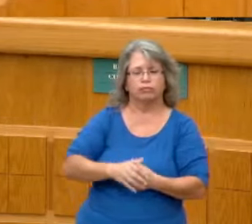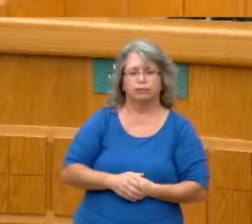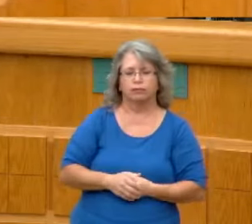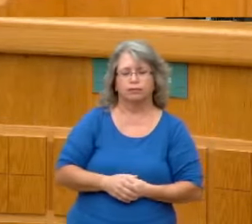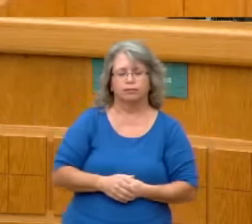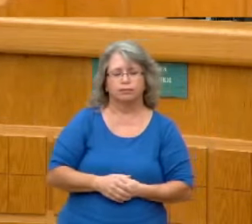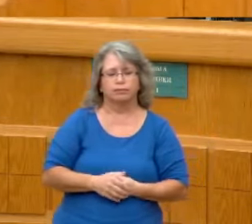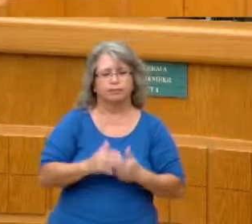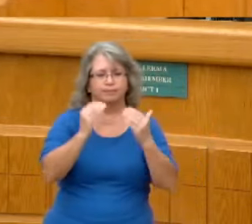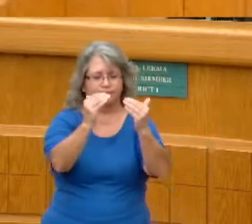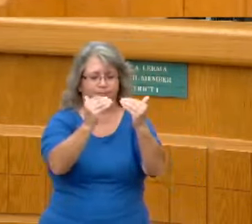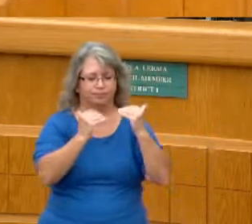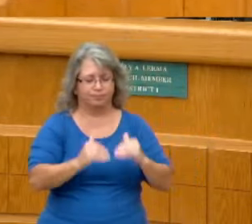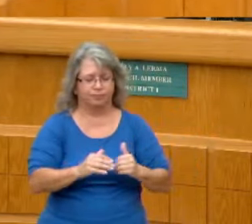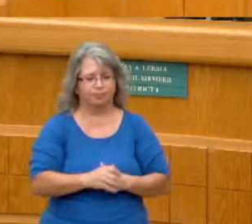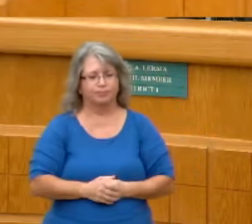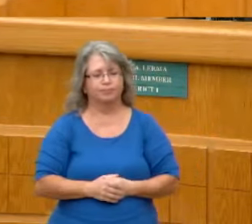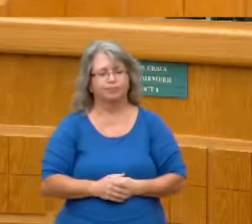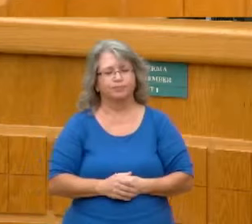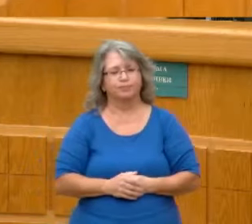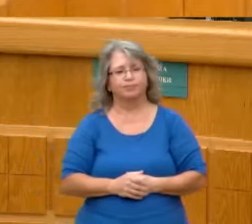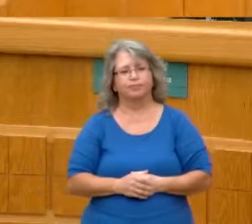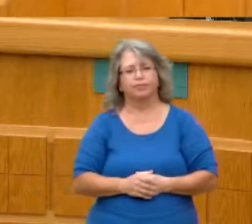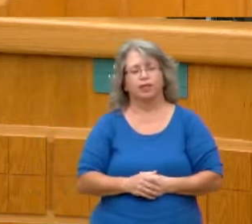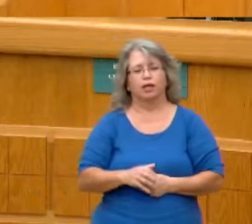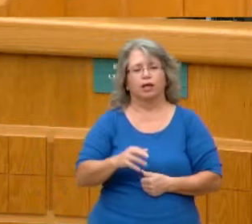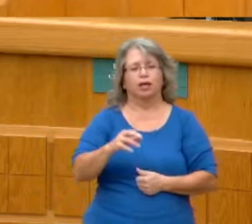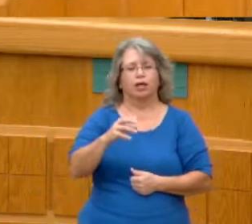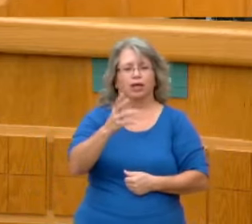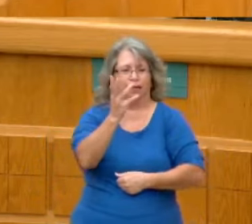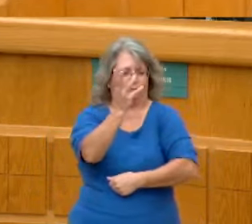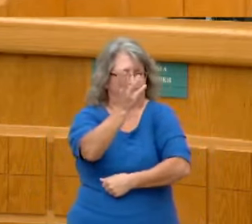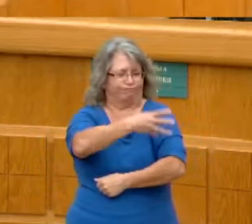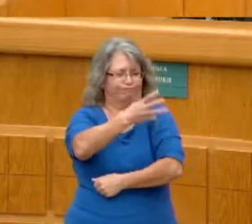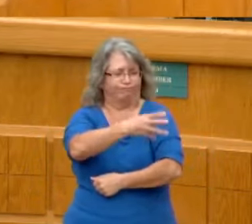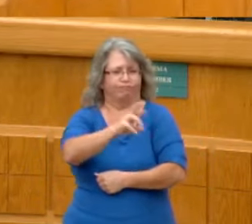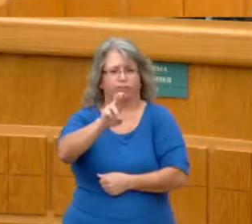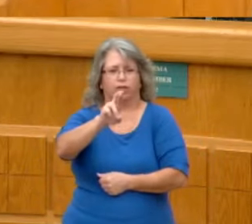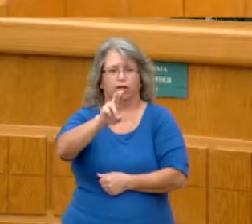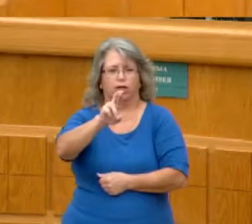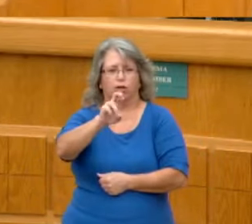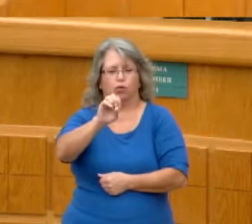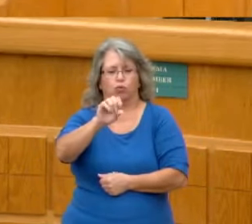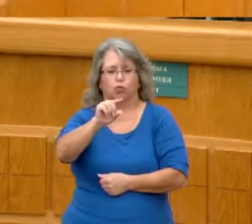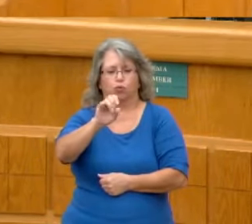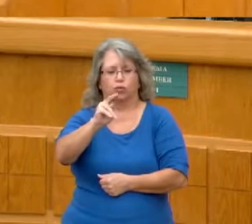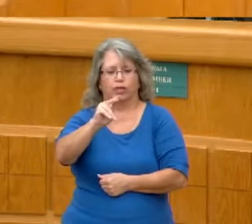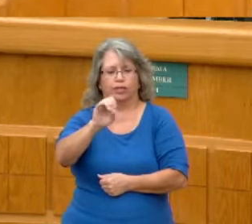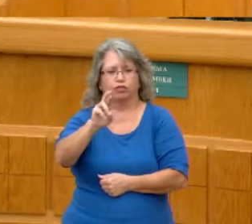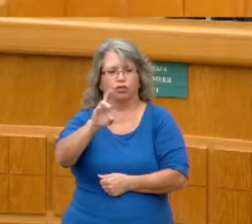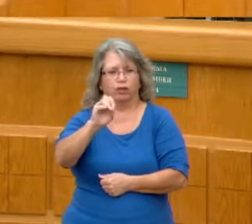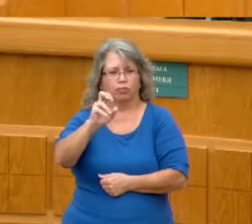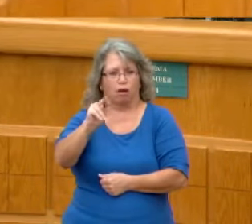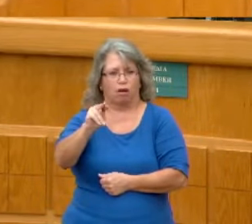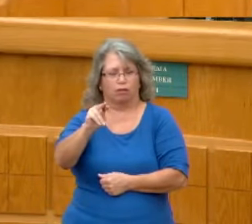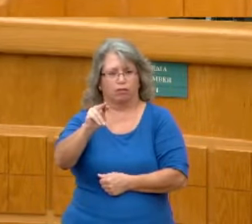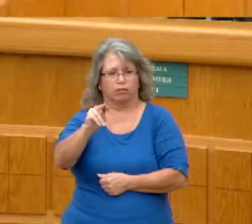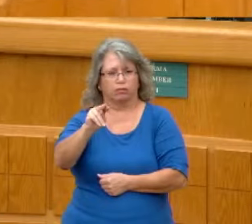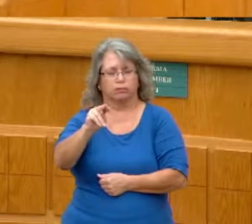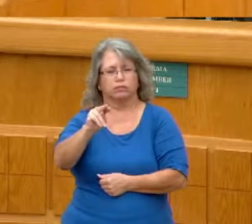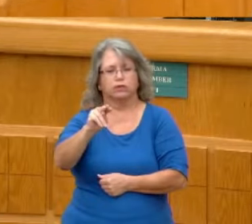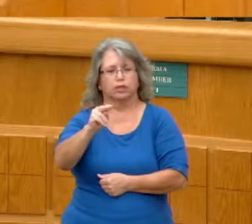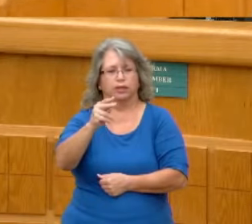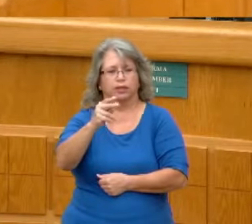Moving on to infusions, Regeneron Region Cove, a monoclonal antibody